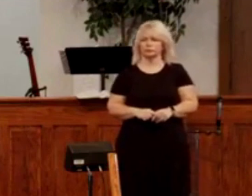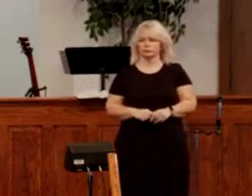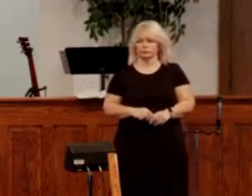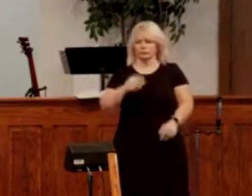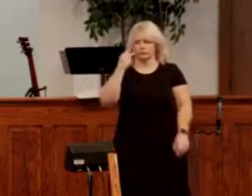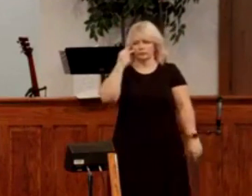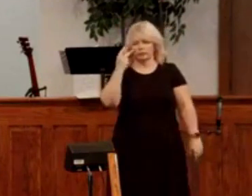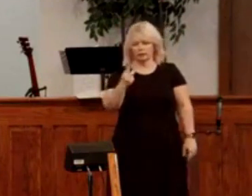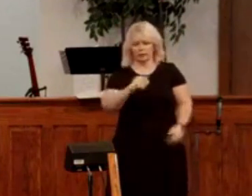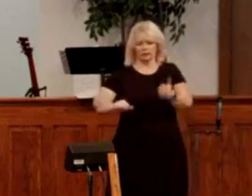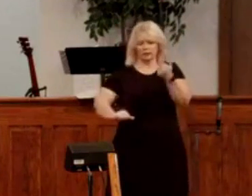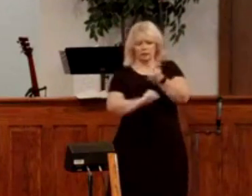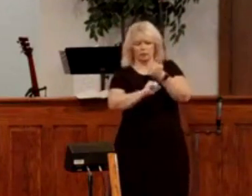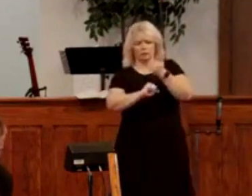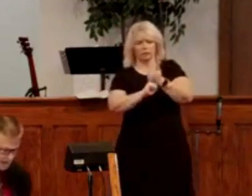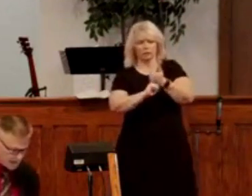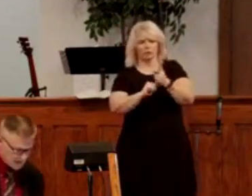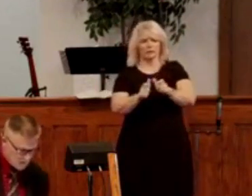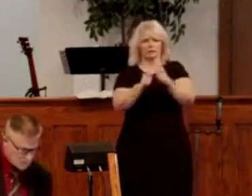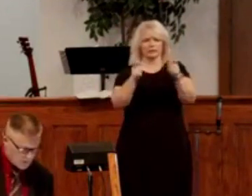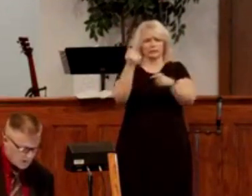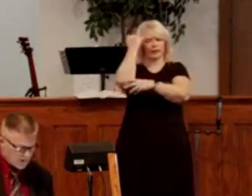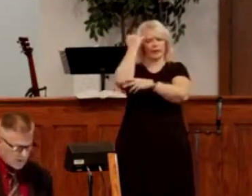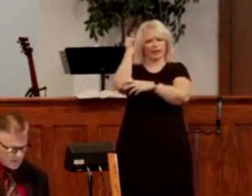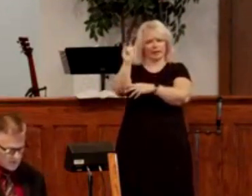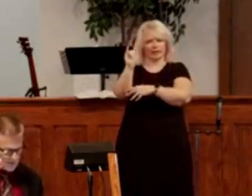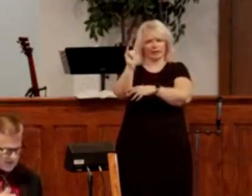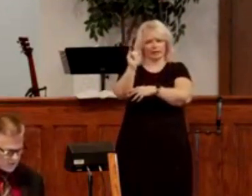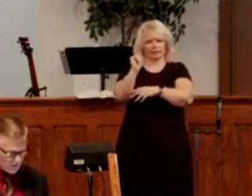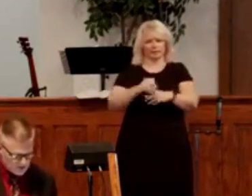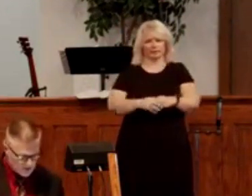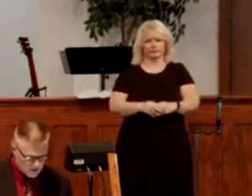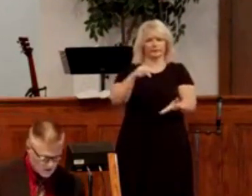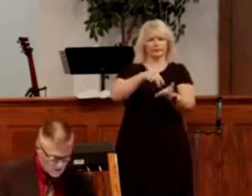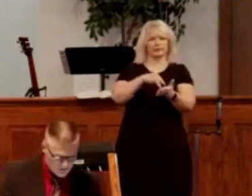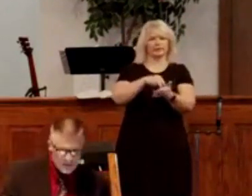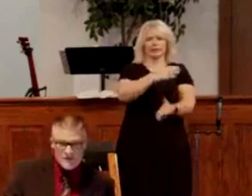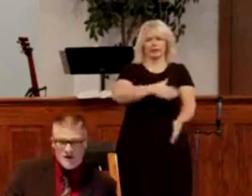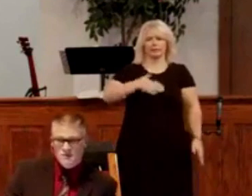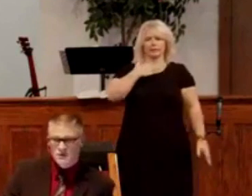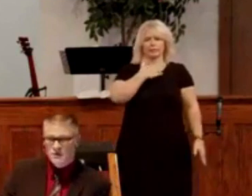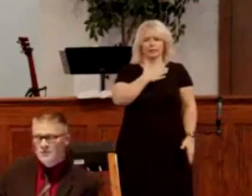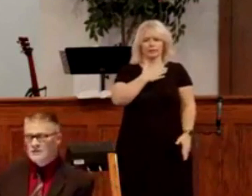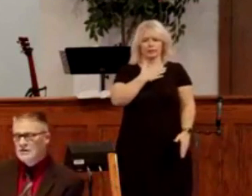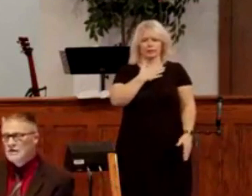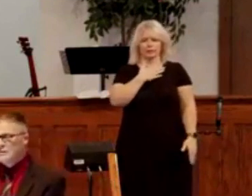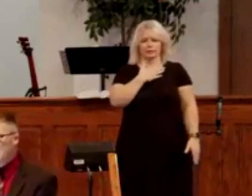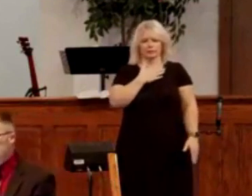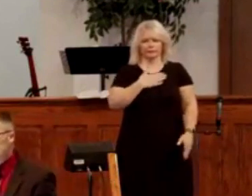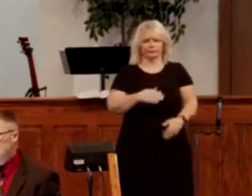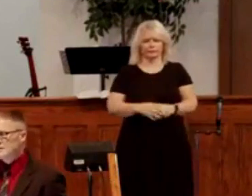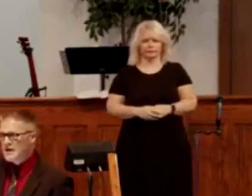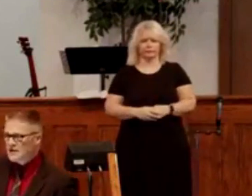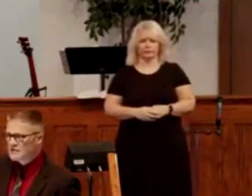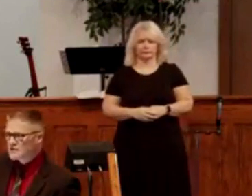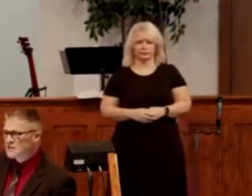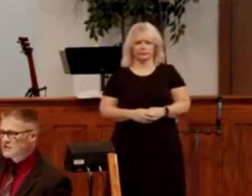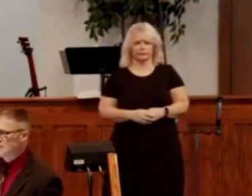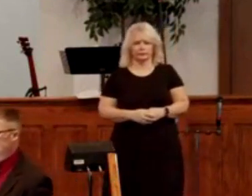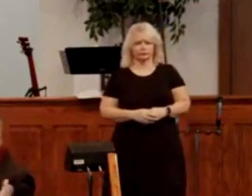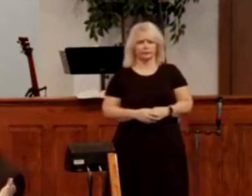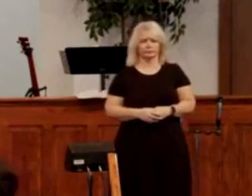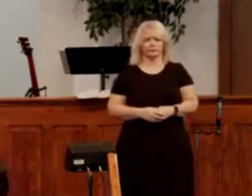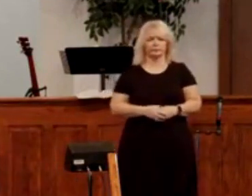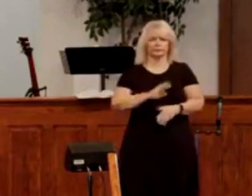what supports this big idea, and let's see what we can apply. Won't you stand with me to honor the reading of God's word? I'm in Paul's letter to Titus, the